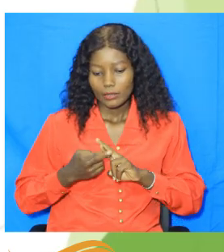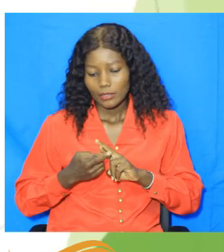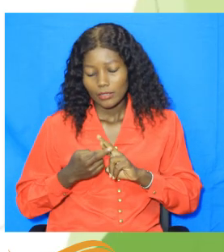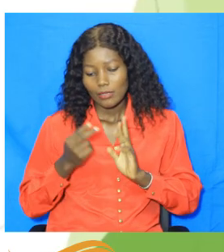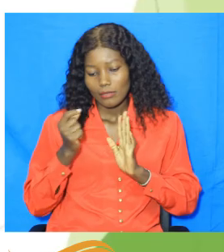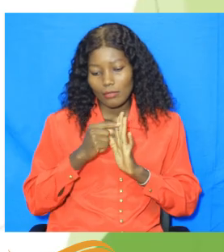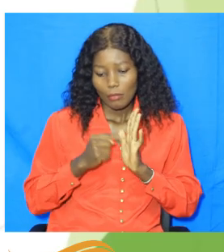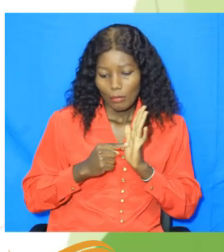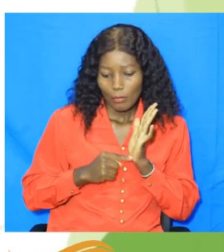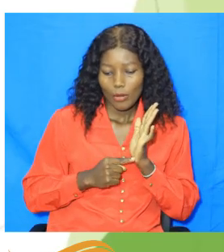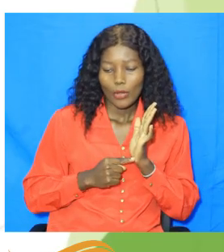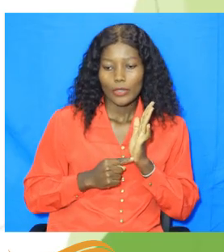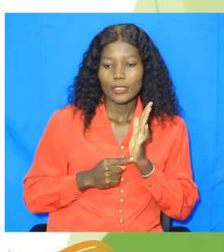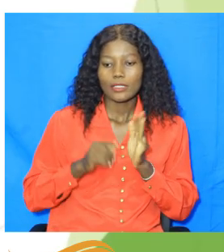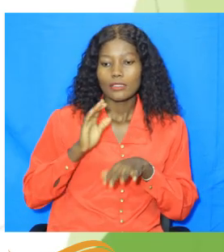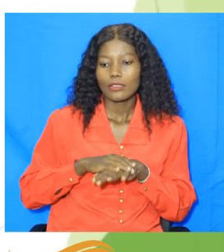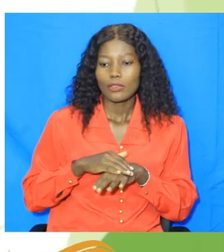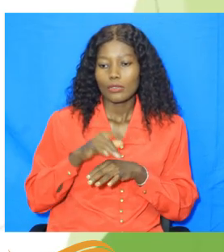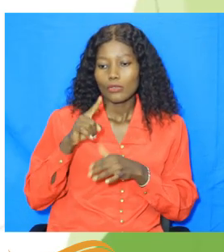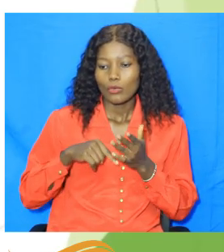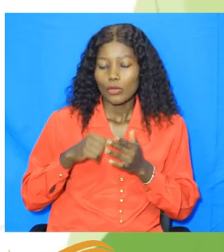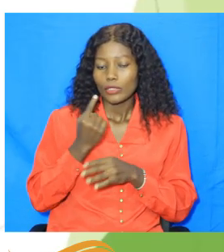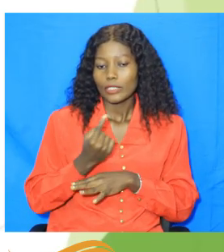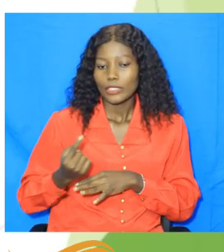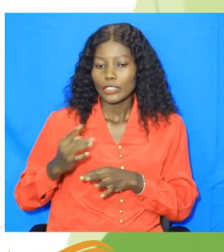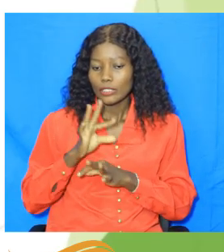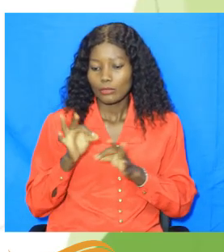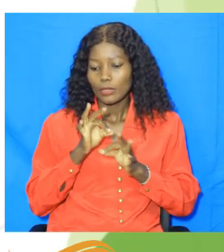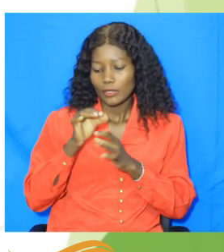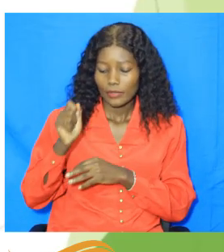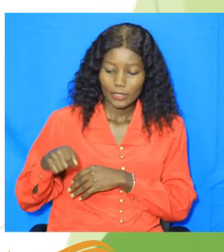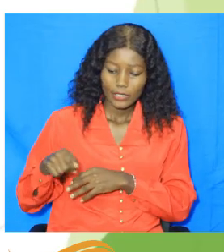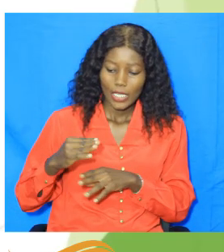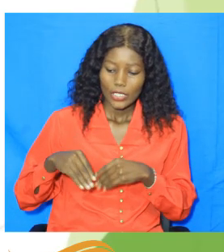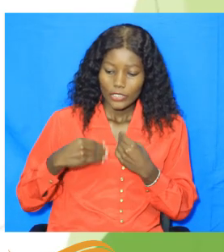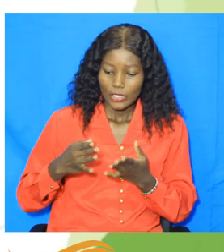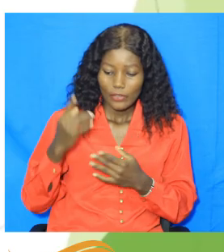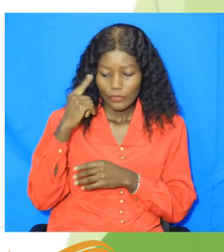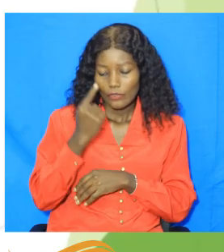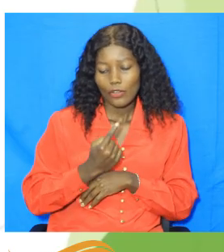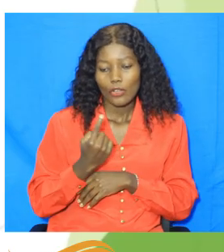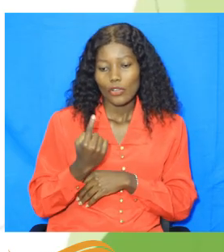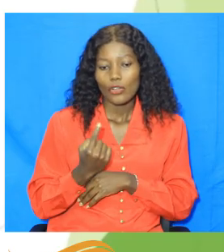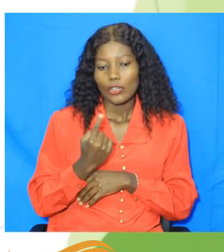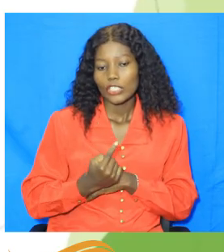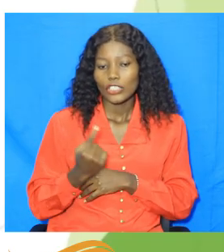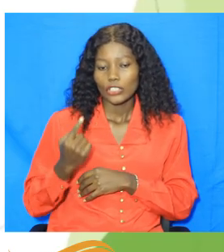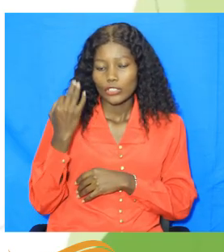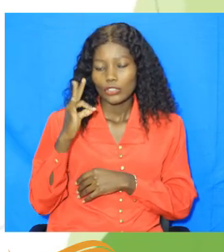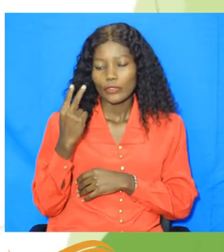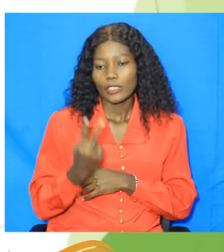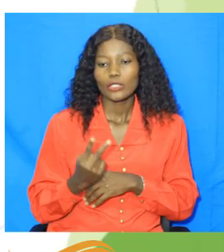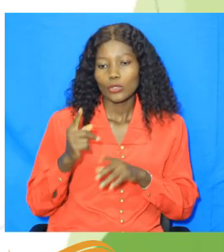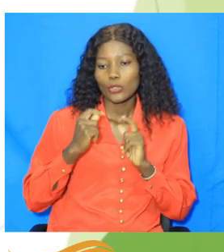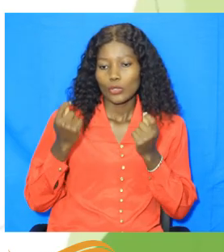particular judge that particular judge gave for each of the two athletes or